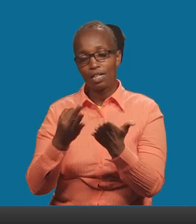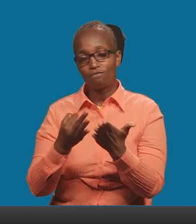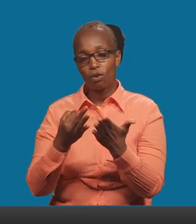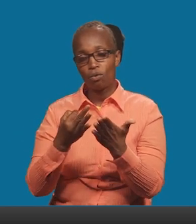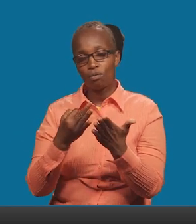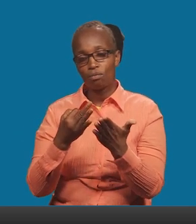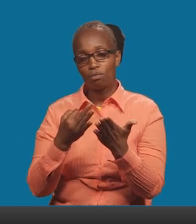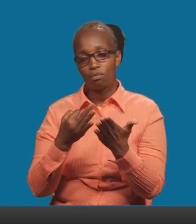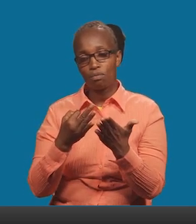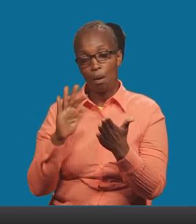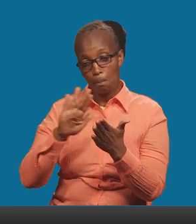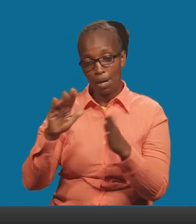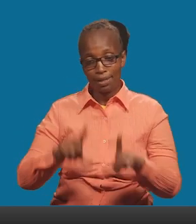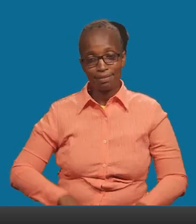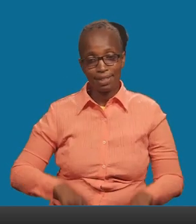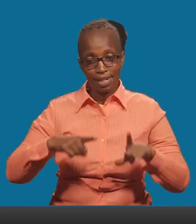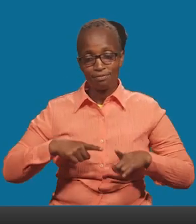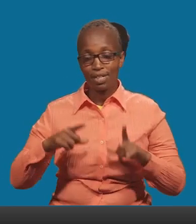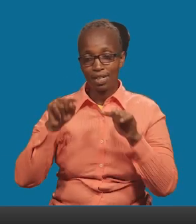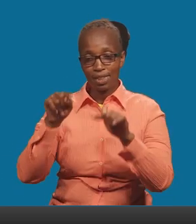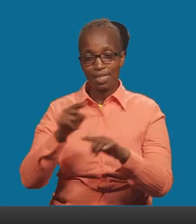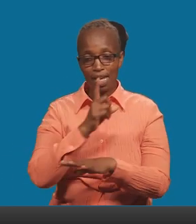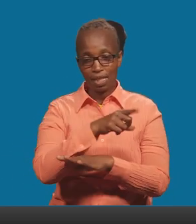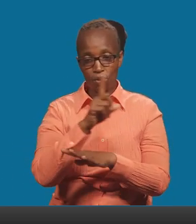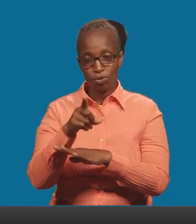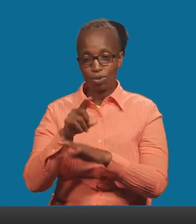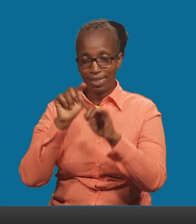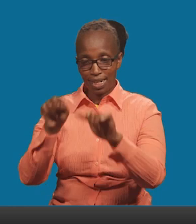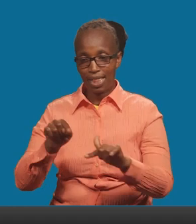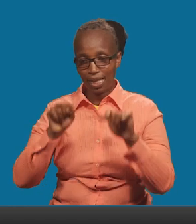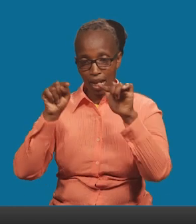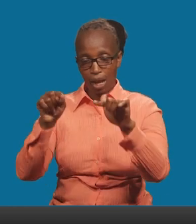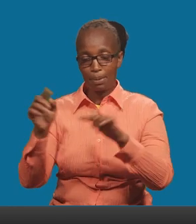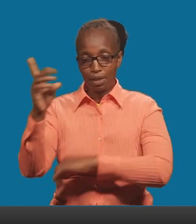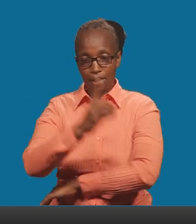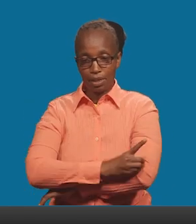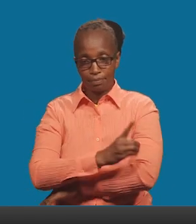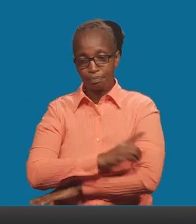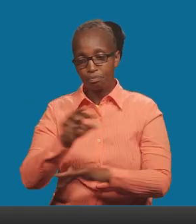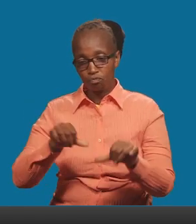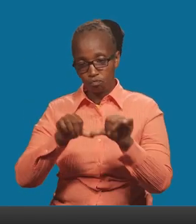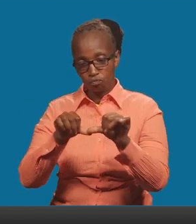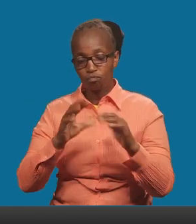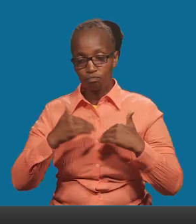And these are questions that in the coming days we shall continue to have a discussion